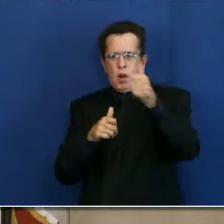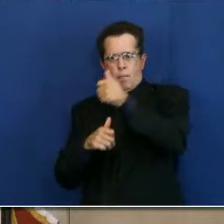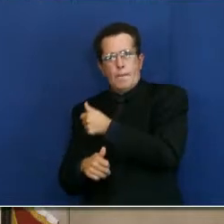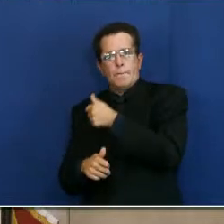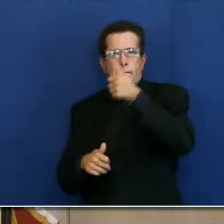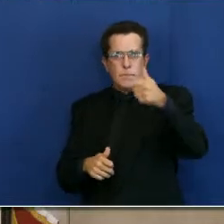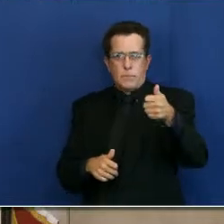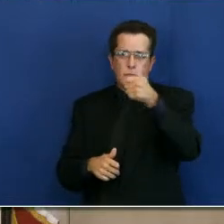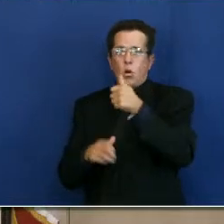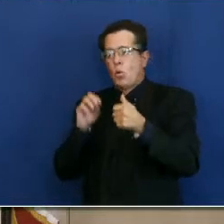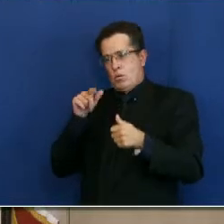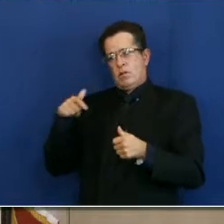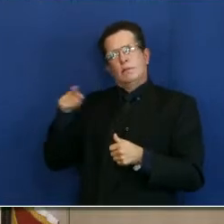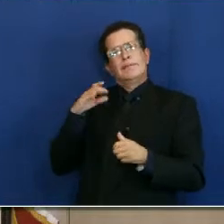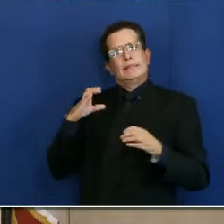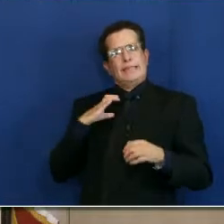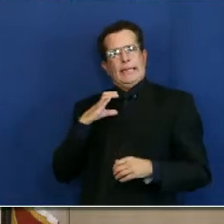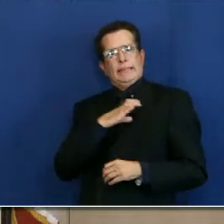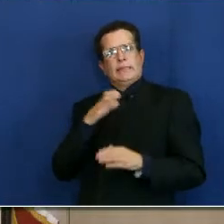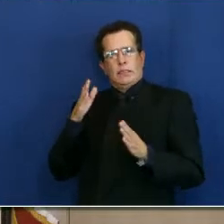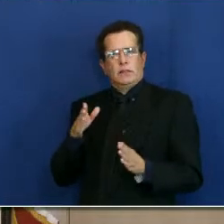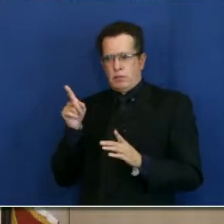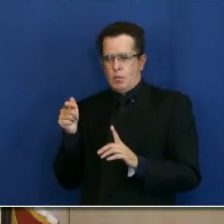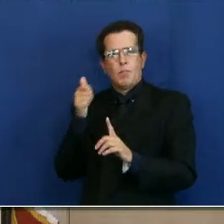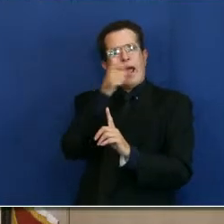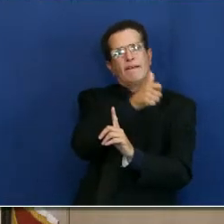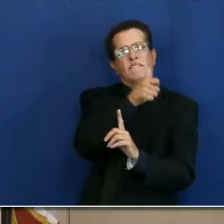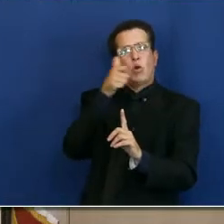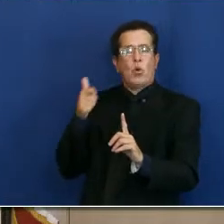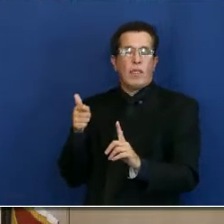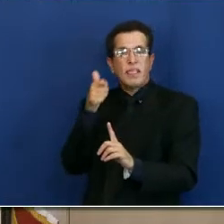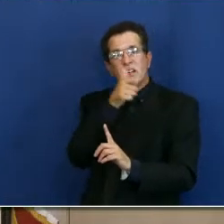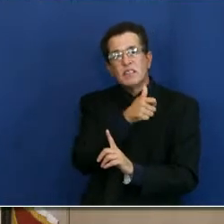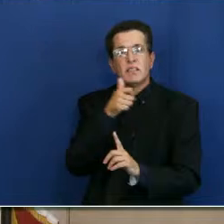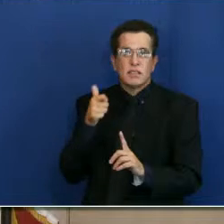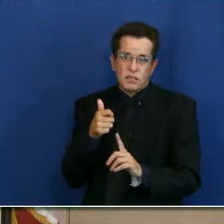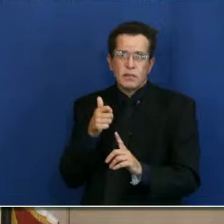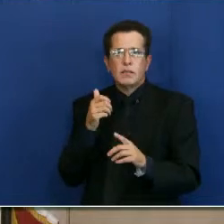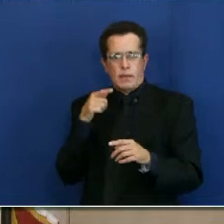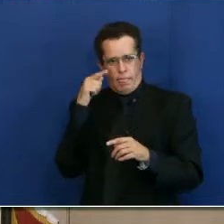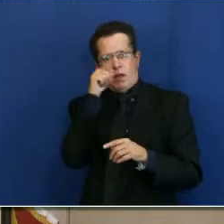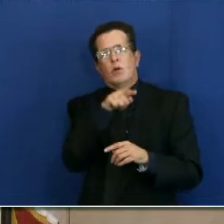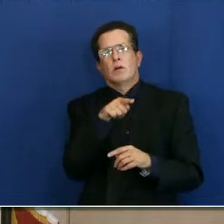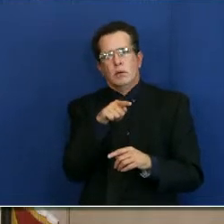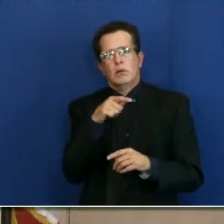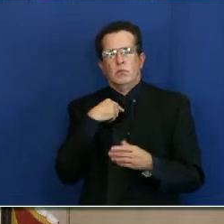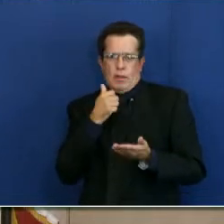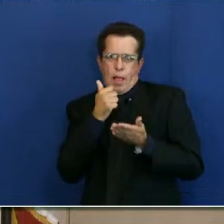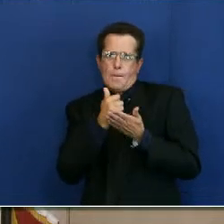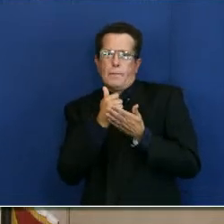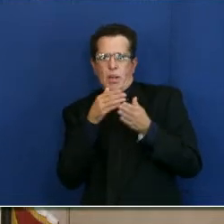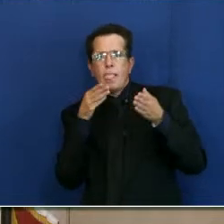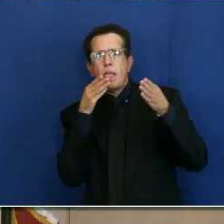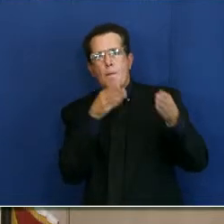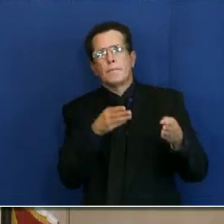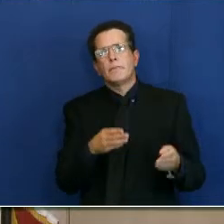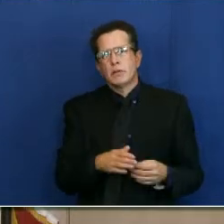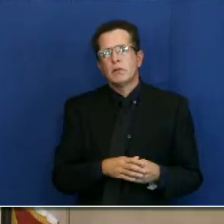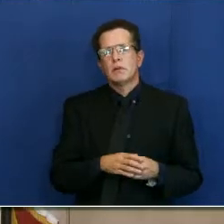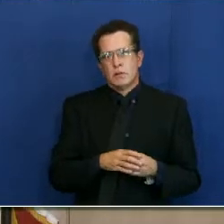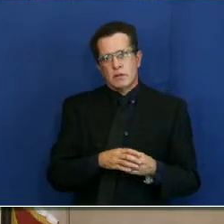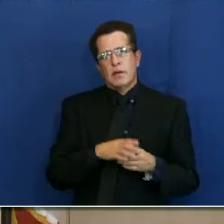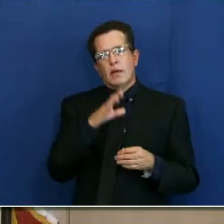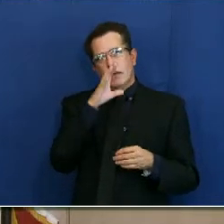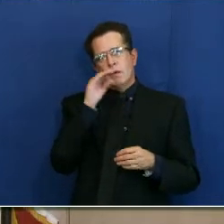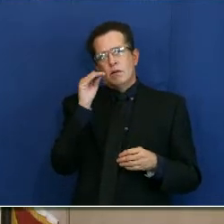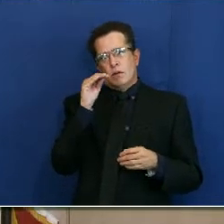they could be American citizens that are coming back and forth on a regular basis. And I think,